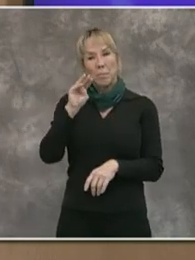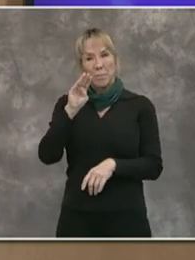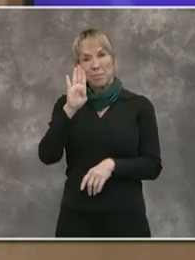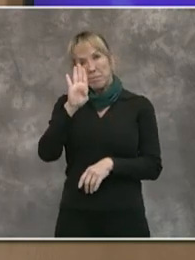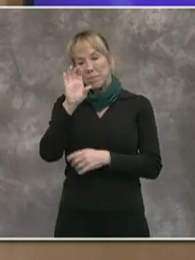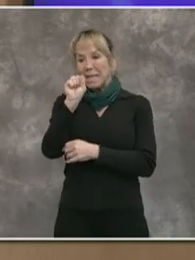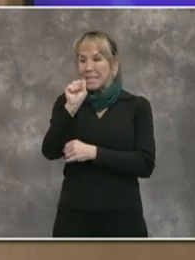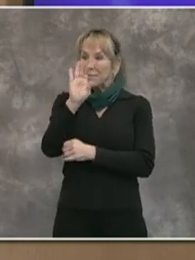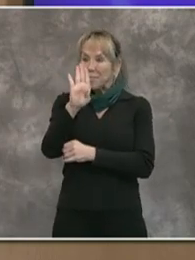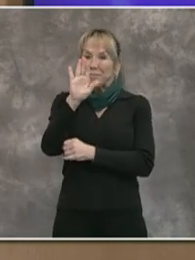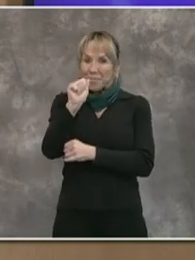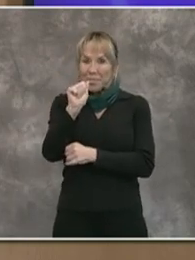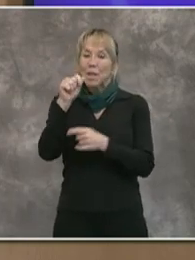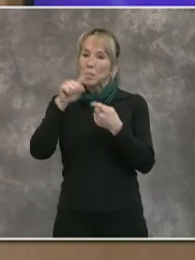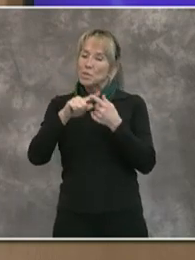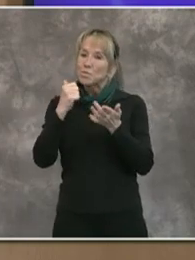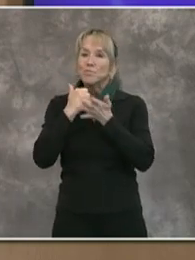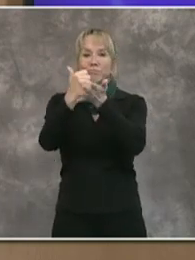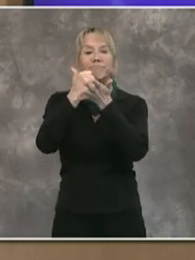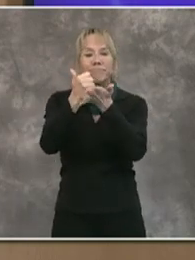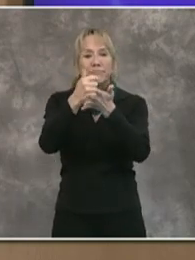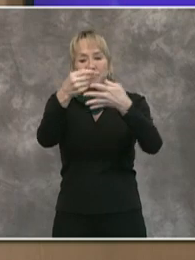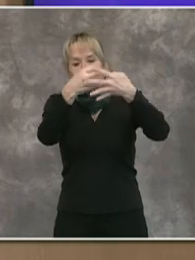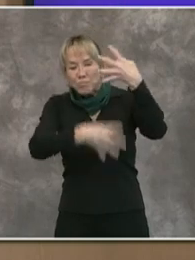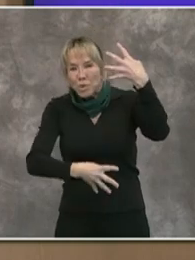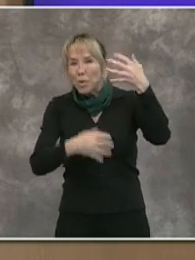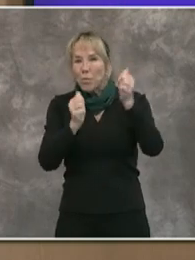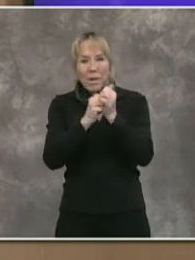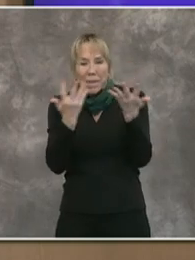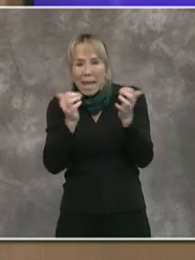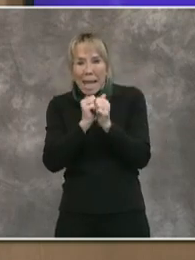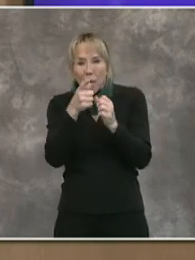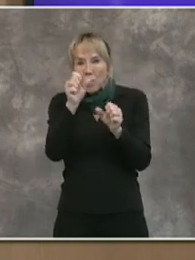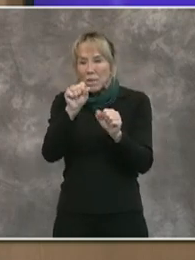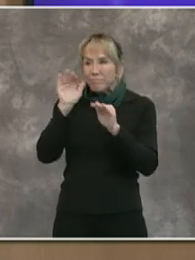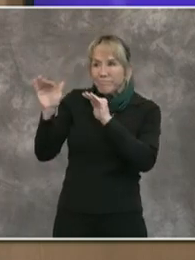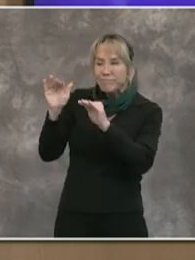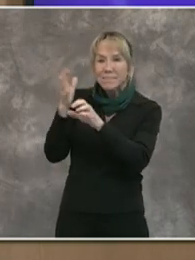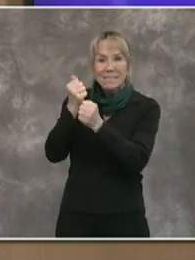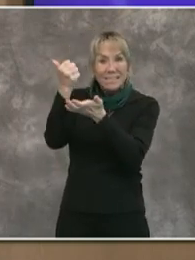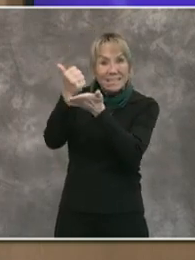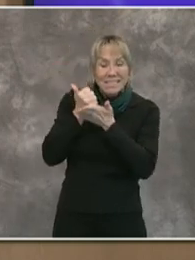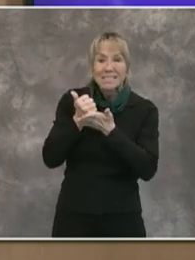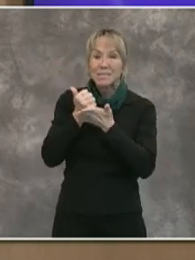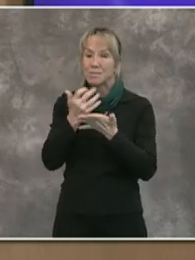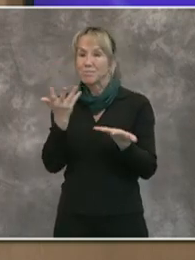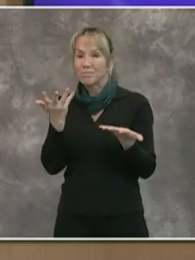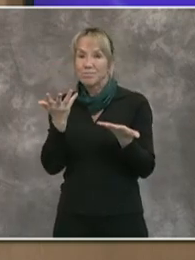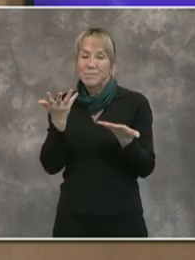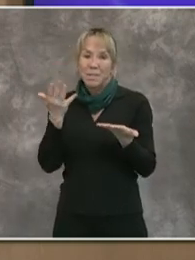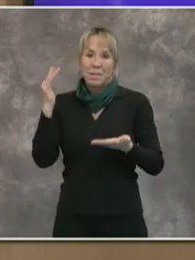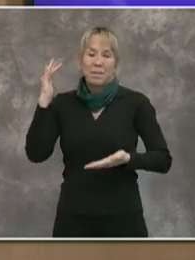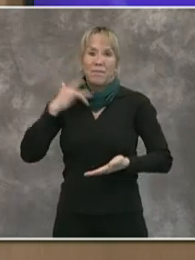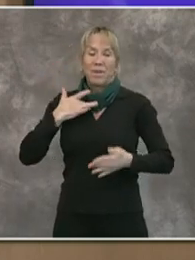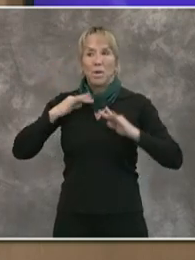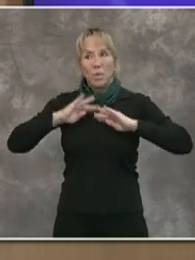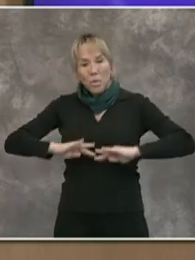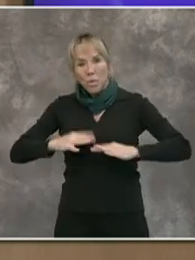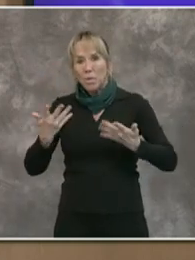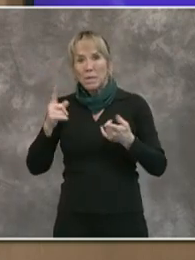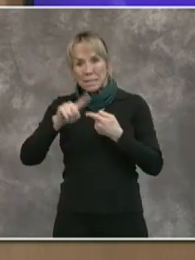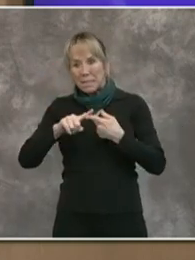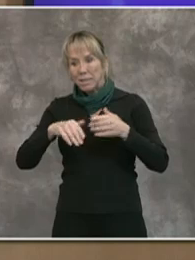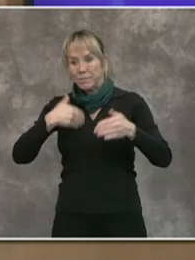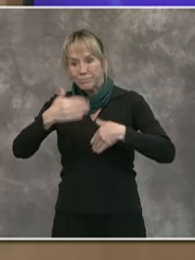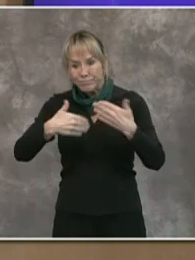now to help ease you through this difficult time and to help provide some assistance and relief to bridge over until